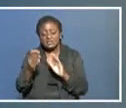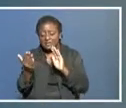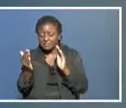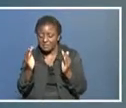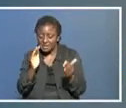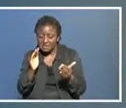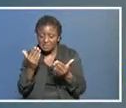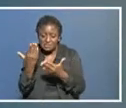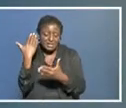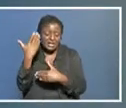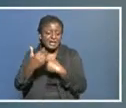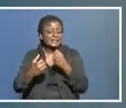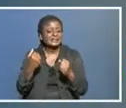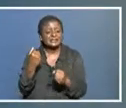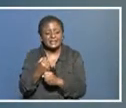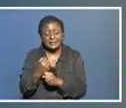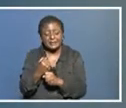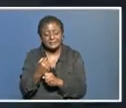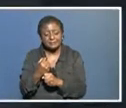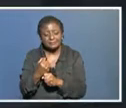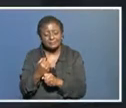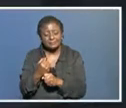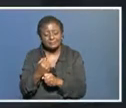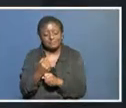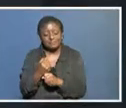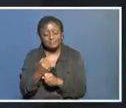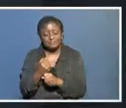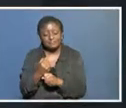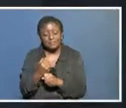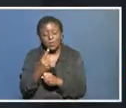year. There were